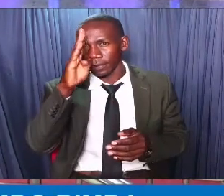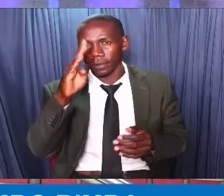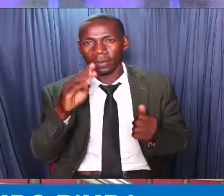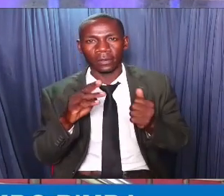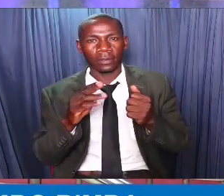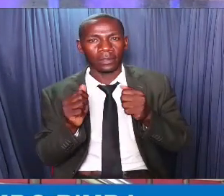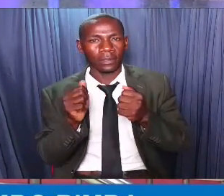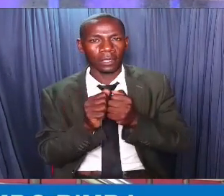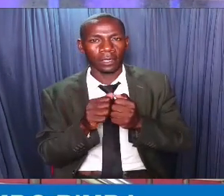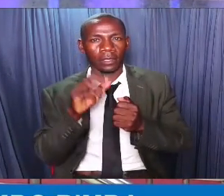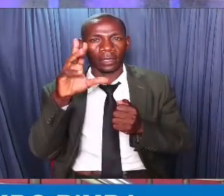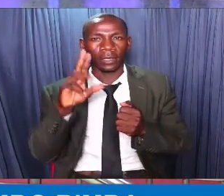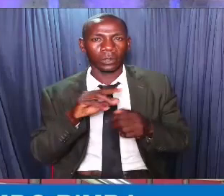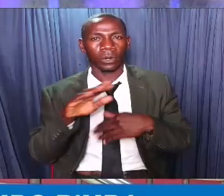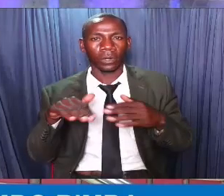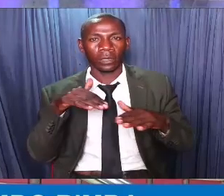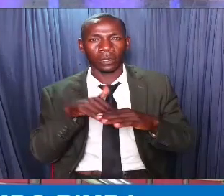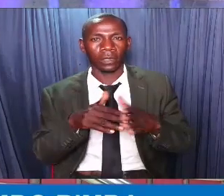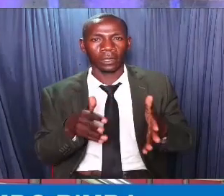wote wawe hapa ndani. And Sunday 10:30 all to be here.